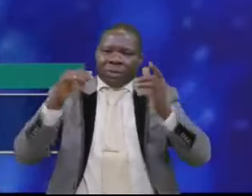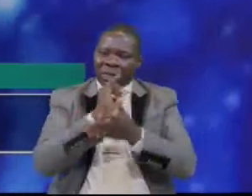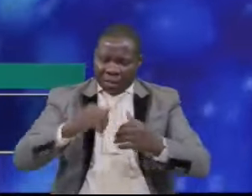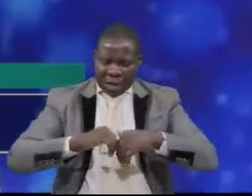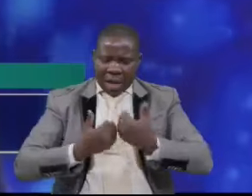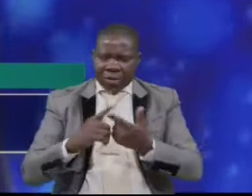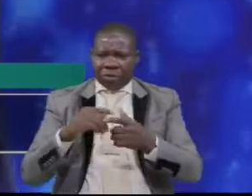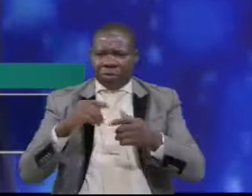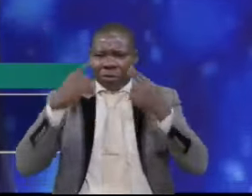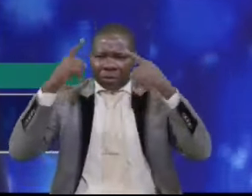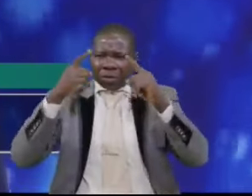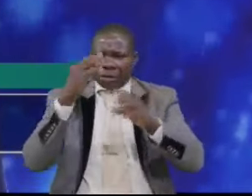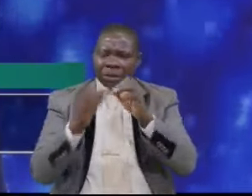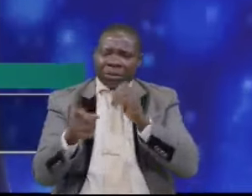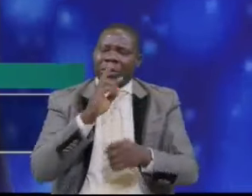the